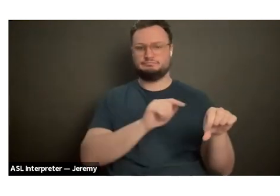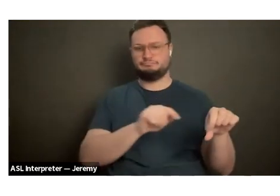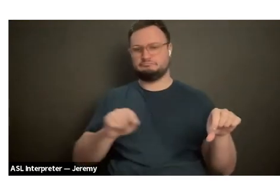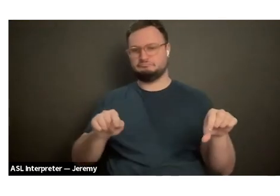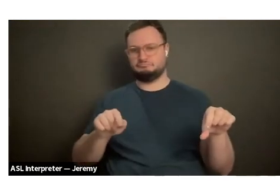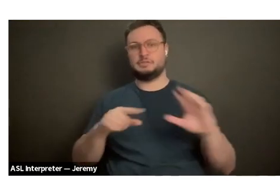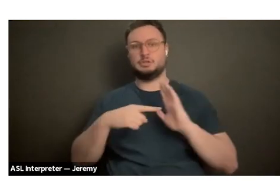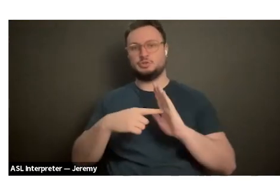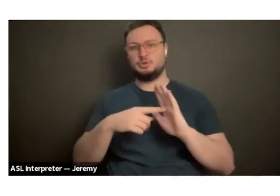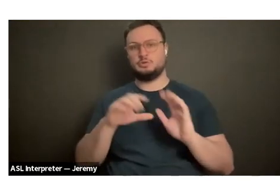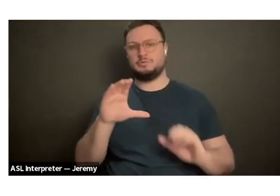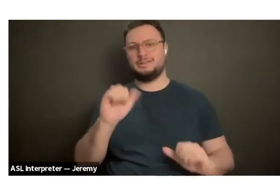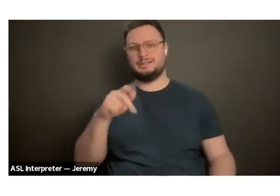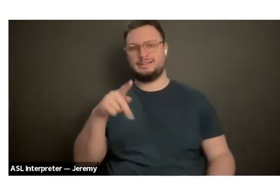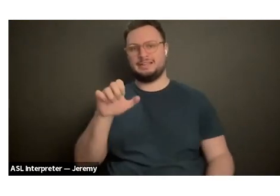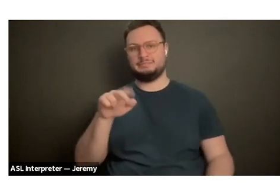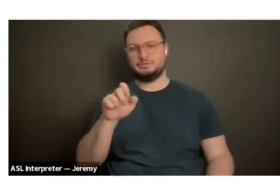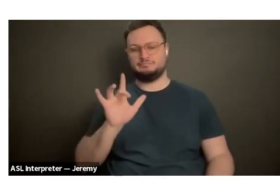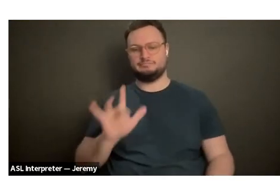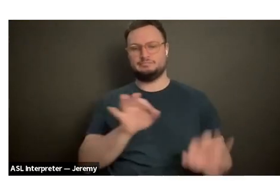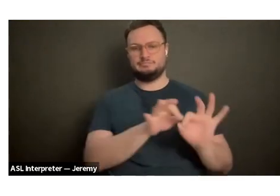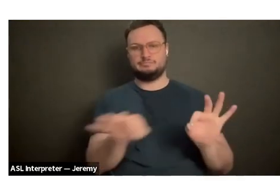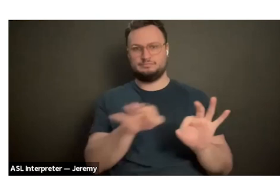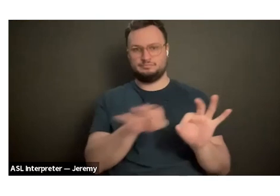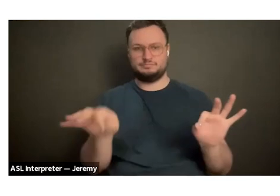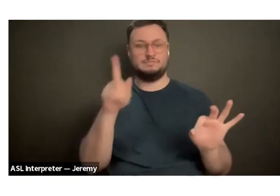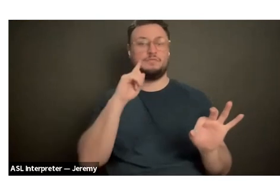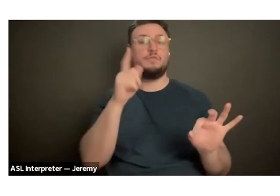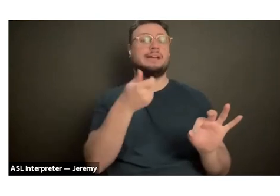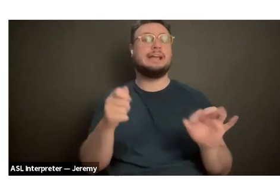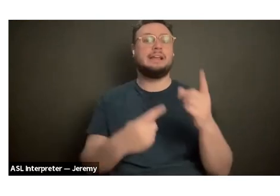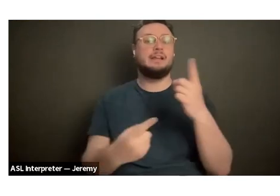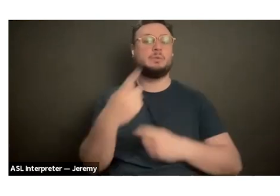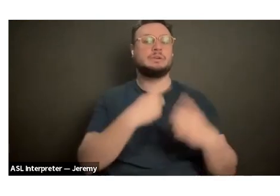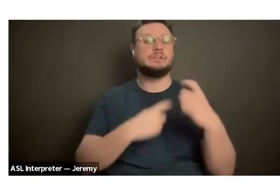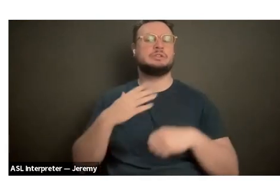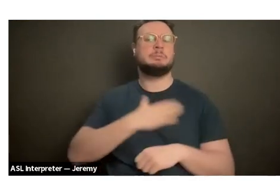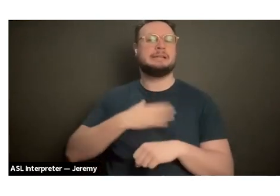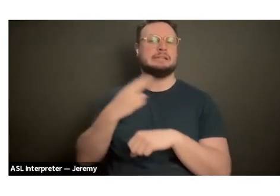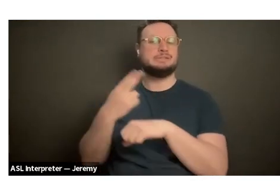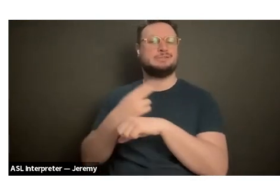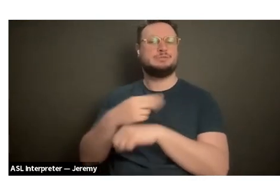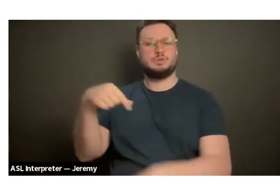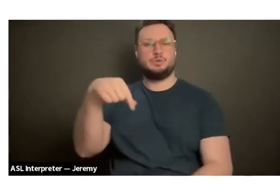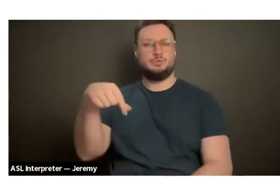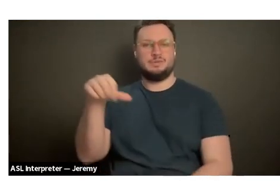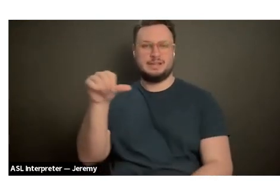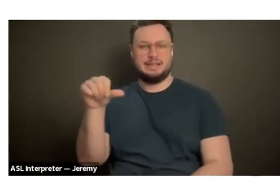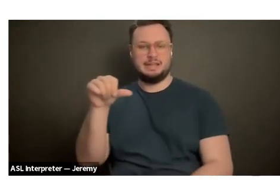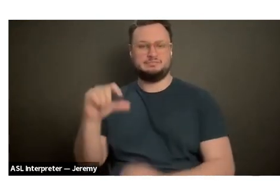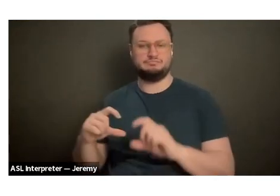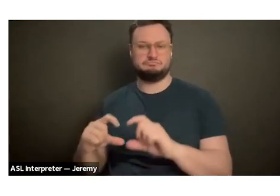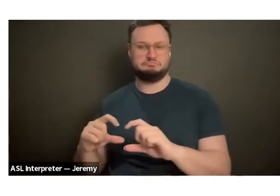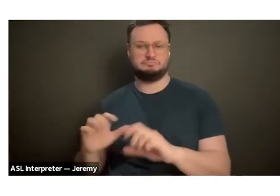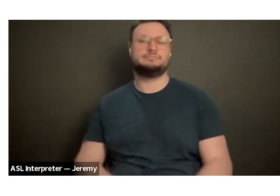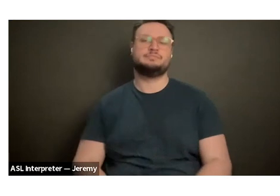And please use Q&A to put all of your questions for this amazing class today. And without further ado, I'm going to pass